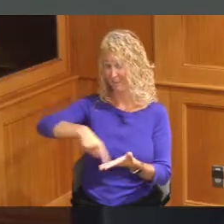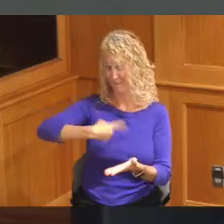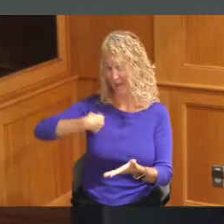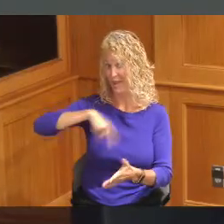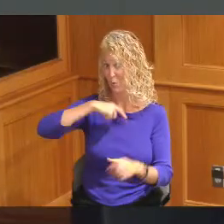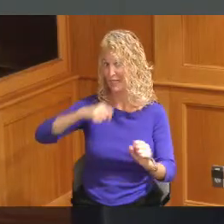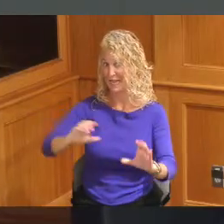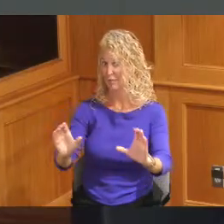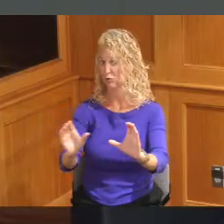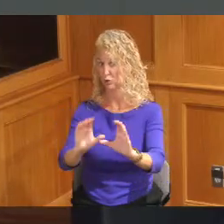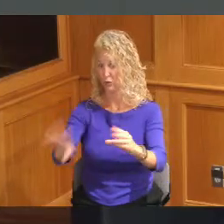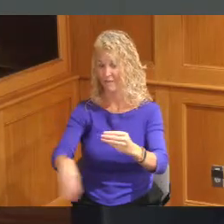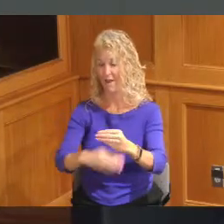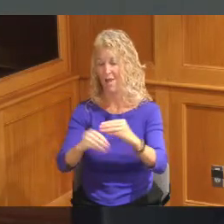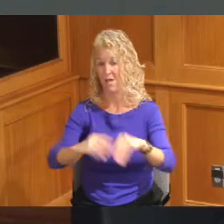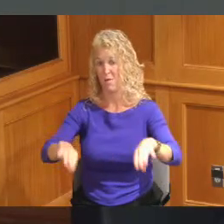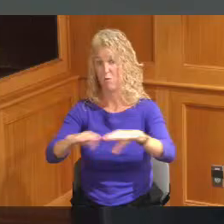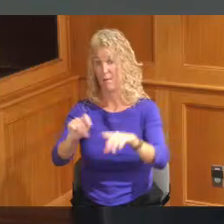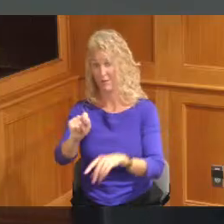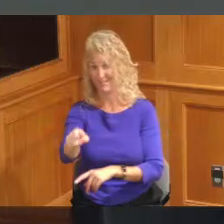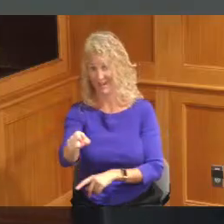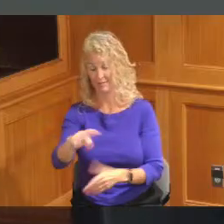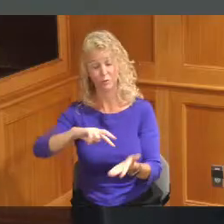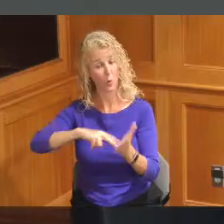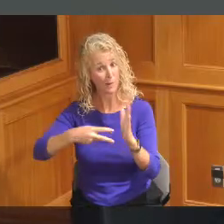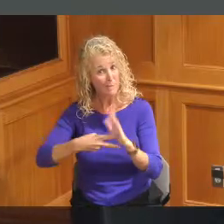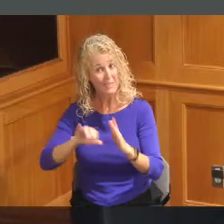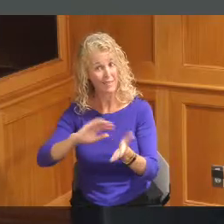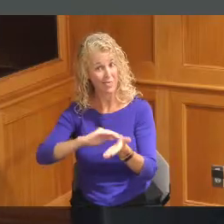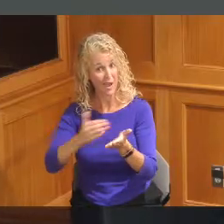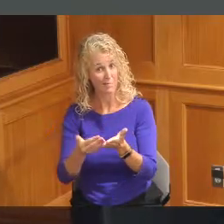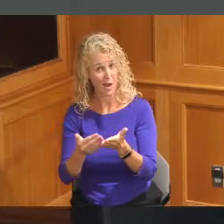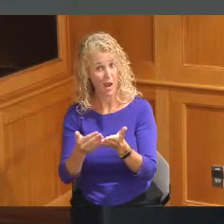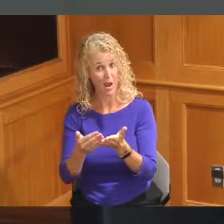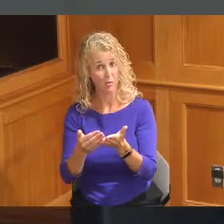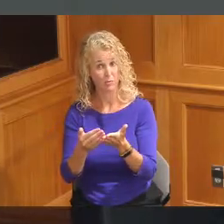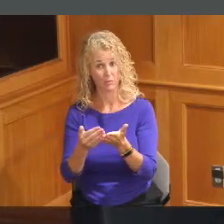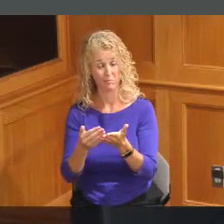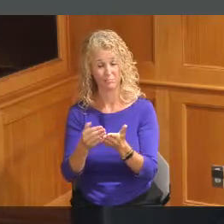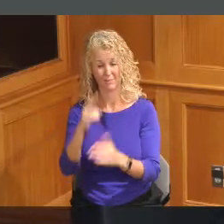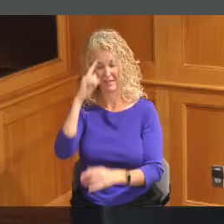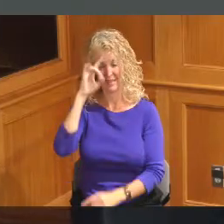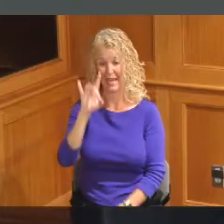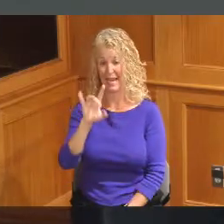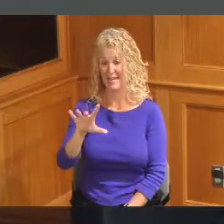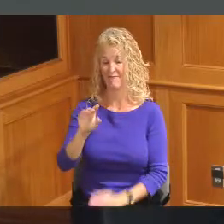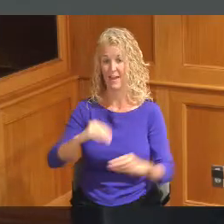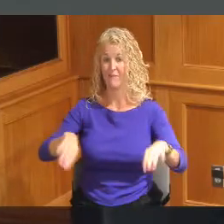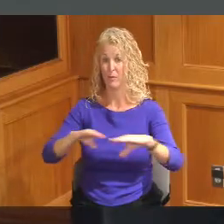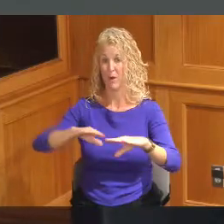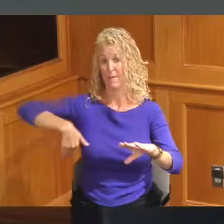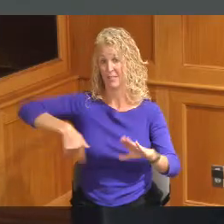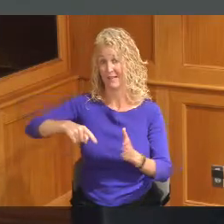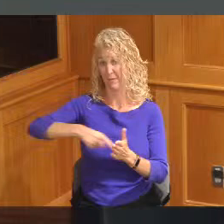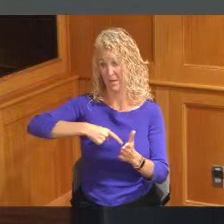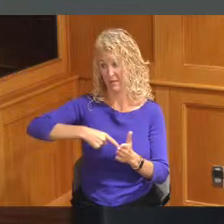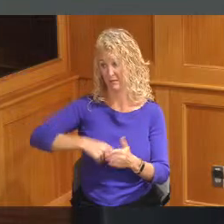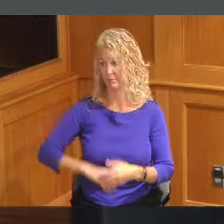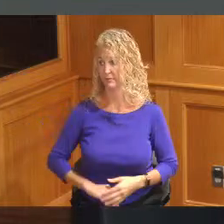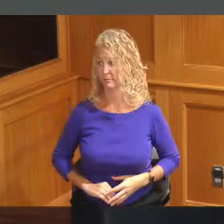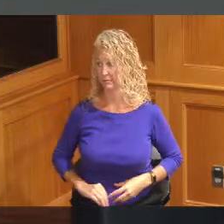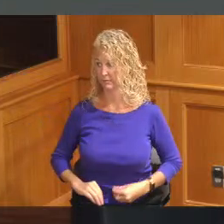to the property tax duplicate. This certifies those amounts for, I believe, 5 properties in the county at this point. Item number